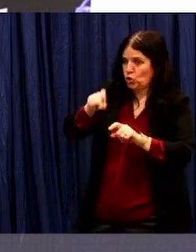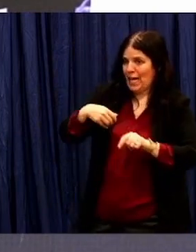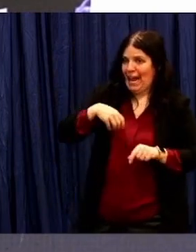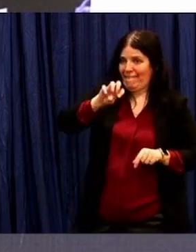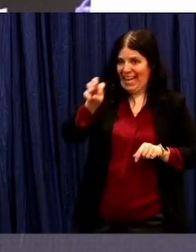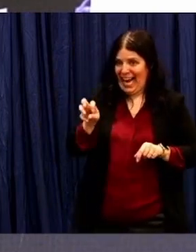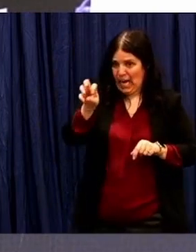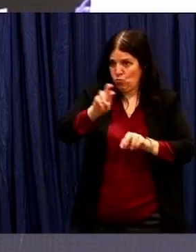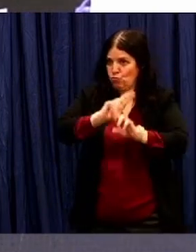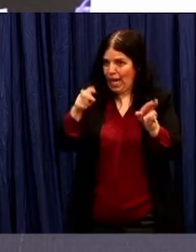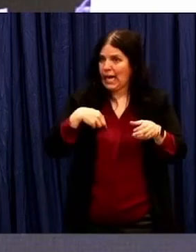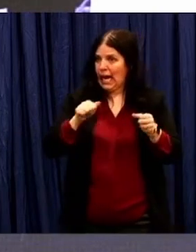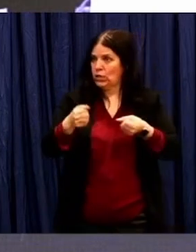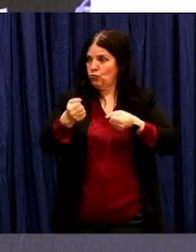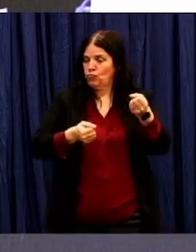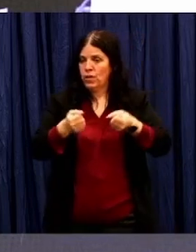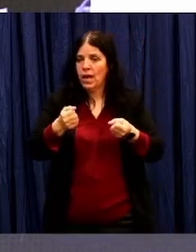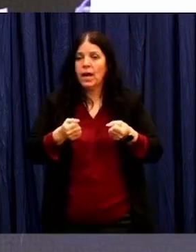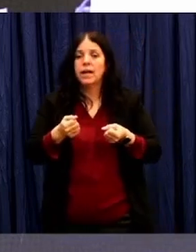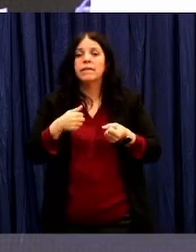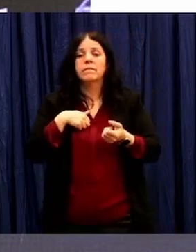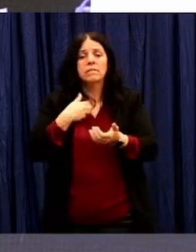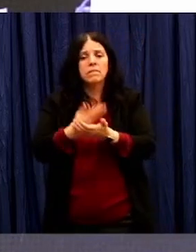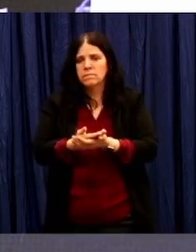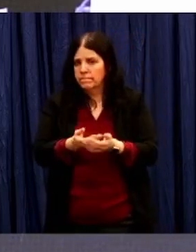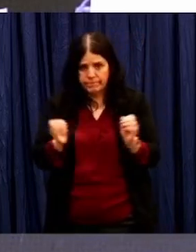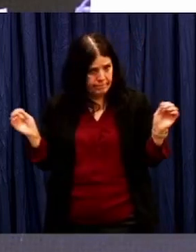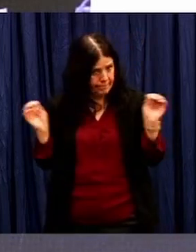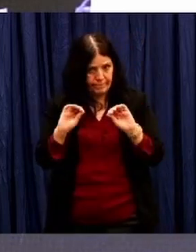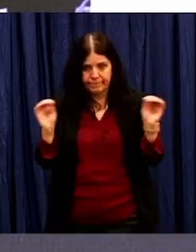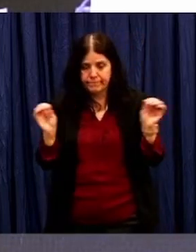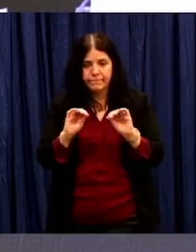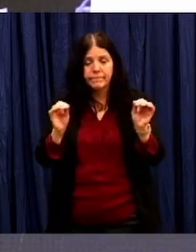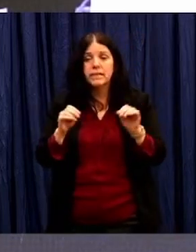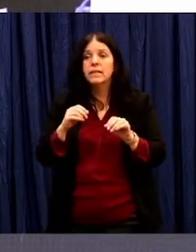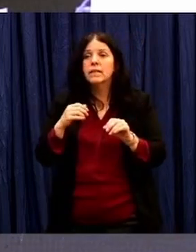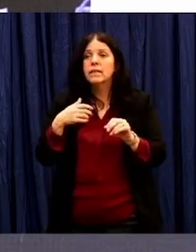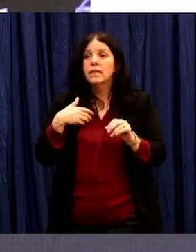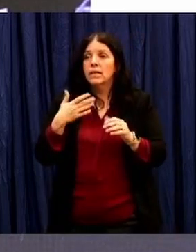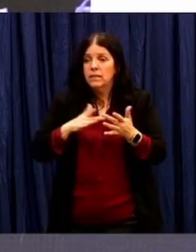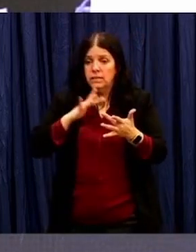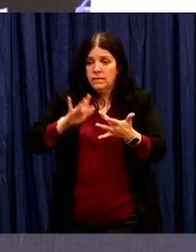I could not talk to a human being after like hours and hours of trying.